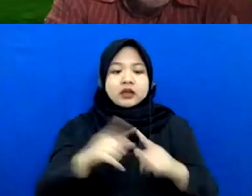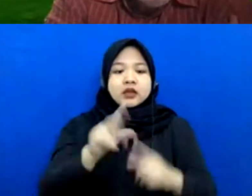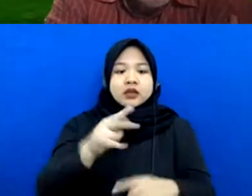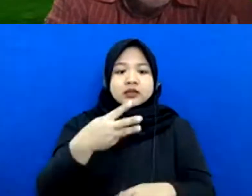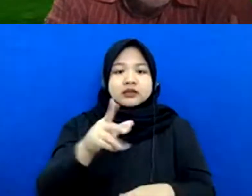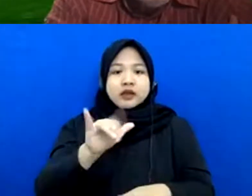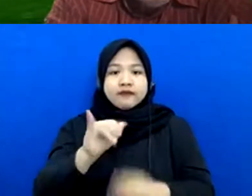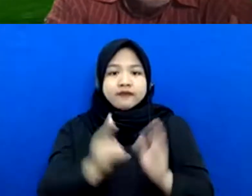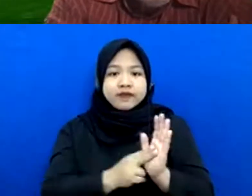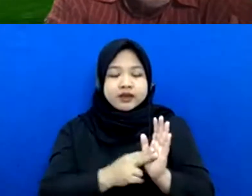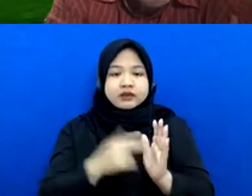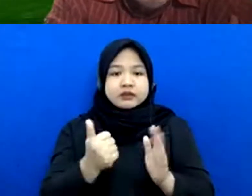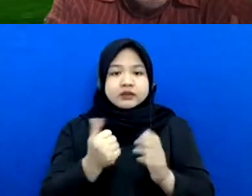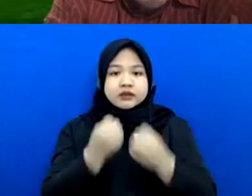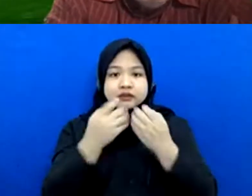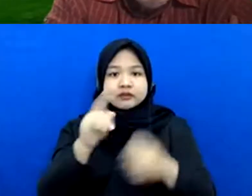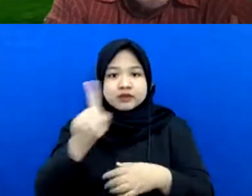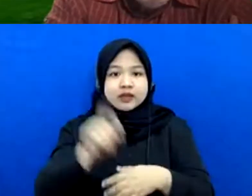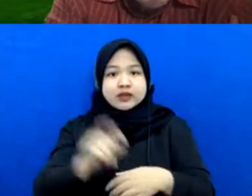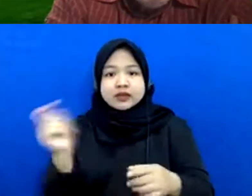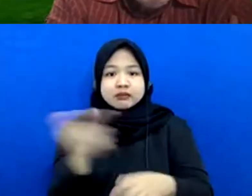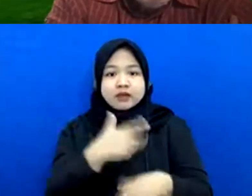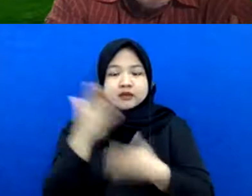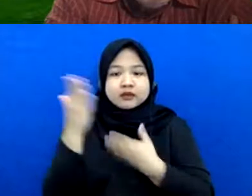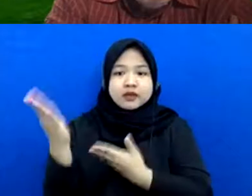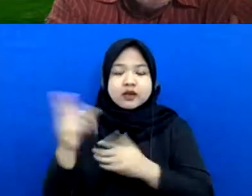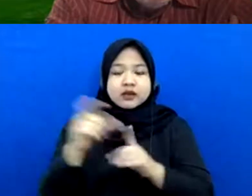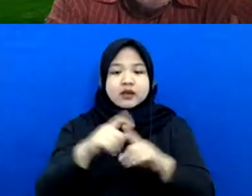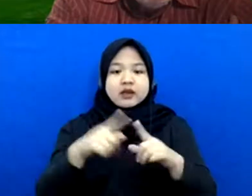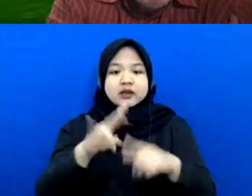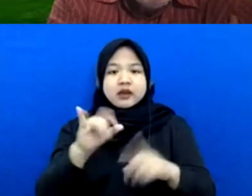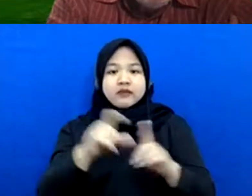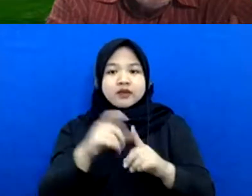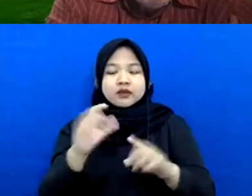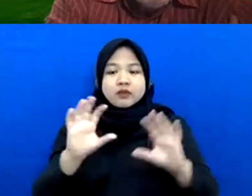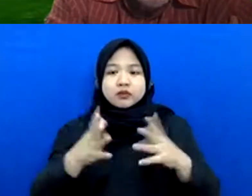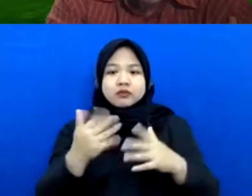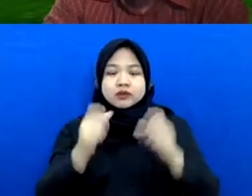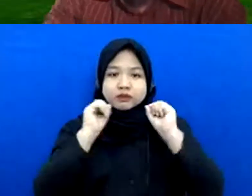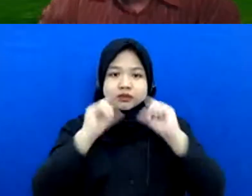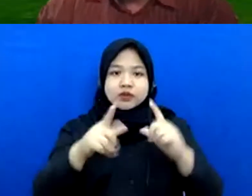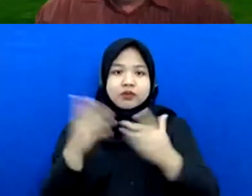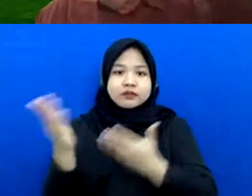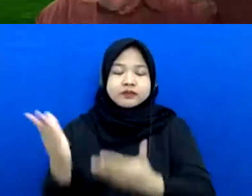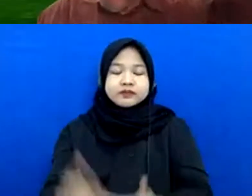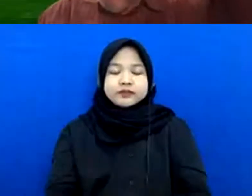express a quick questions, so David can, and also the group can address or respond to those both